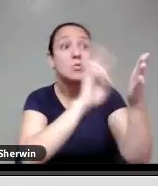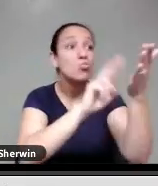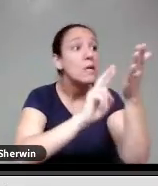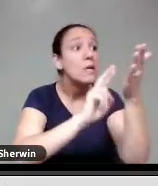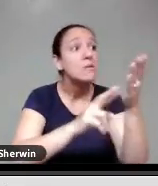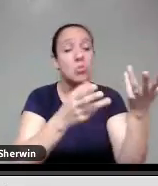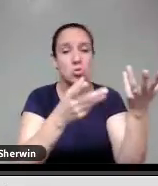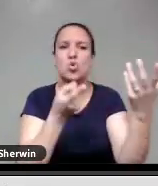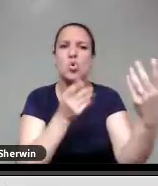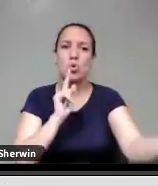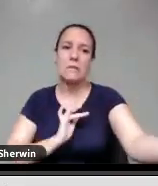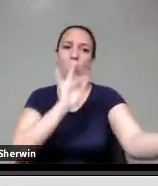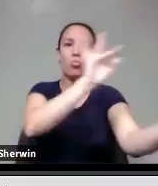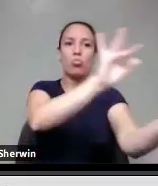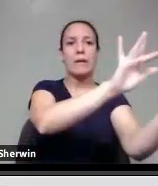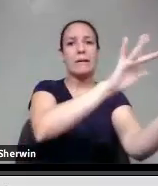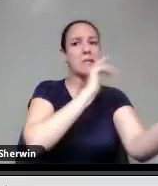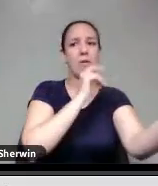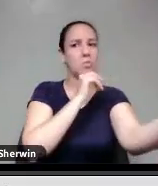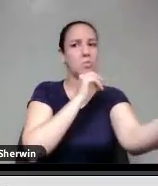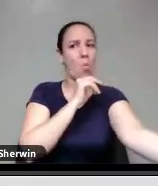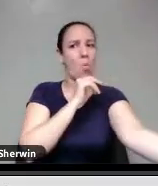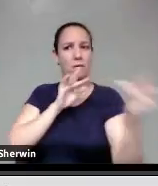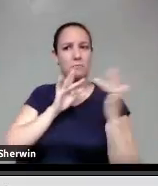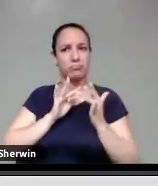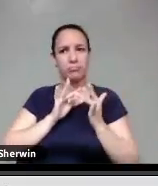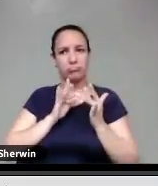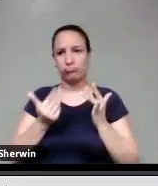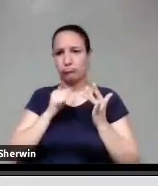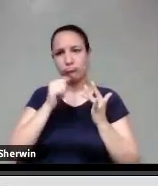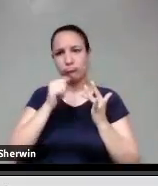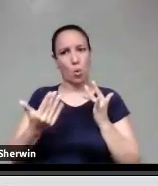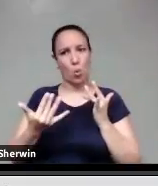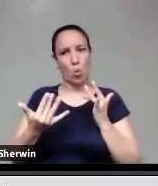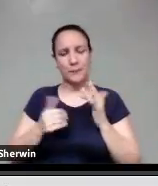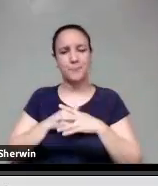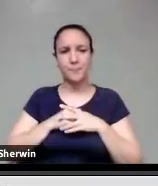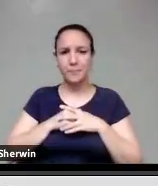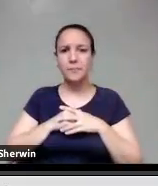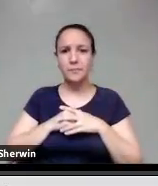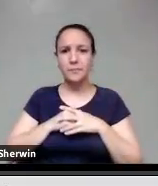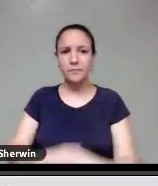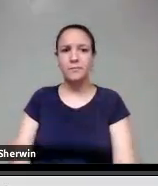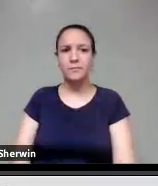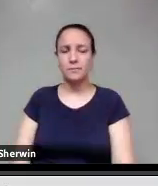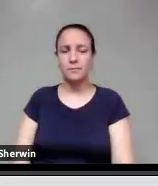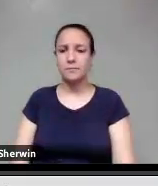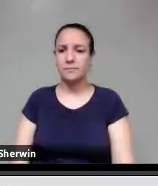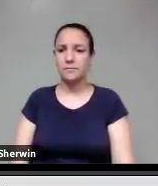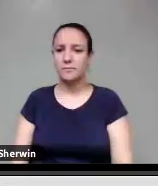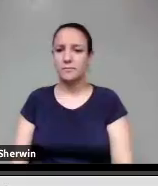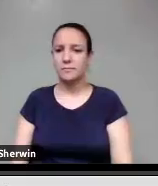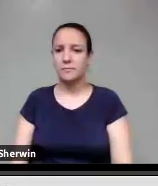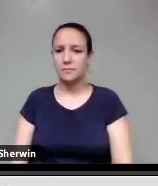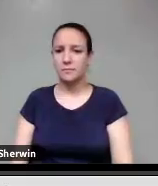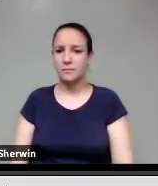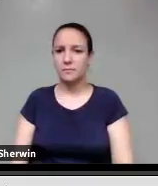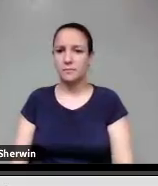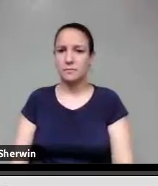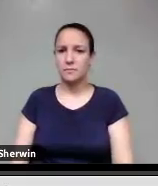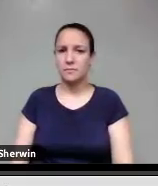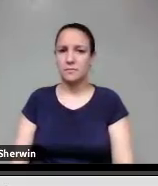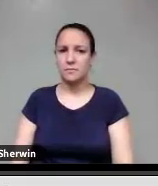a piece of involving those people in what you're doing. But it will benefit you highly if you can